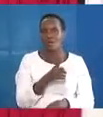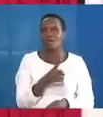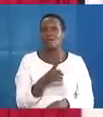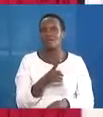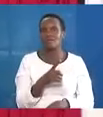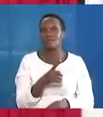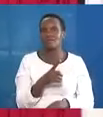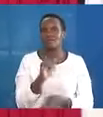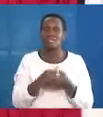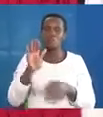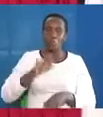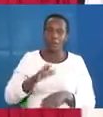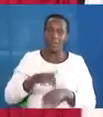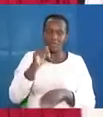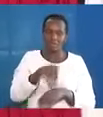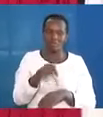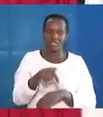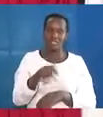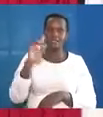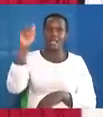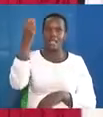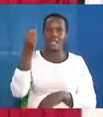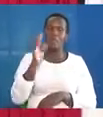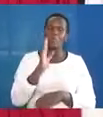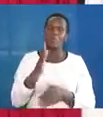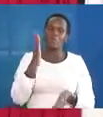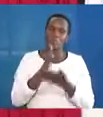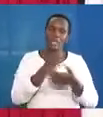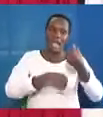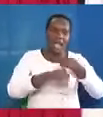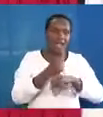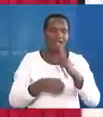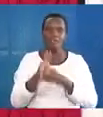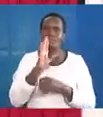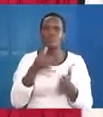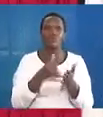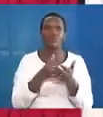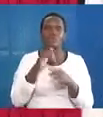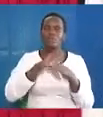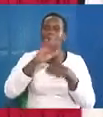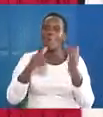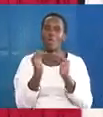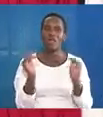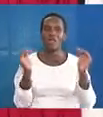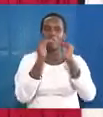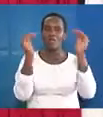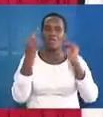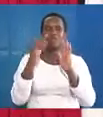that the women of Kenya will actively be involved in all levels of